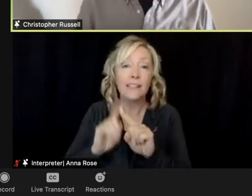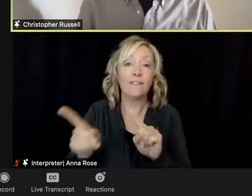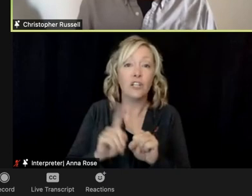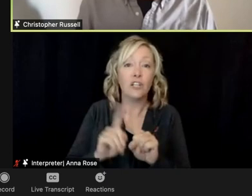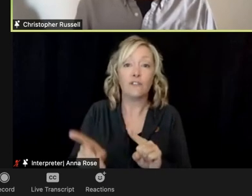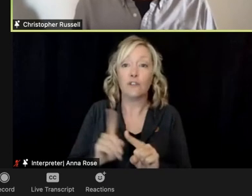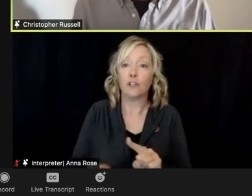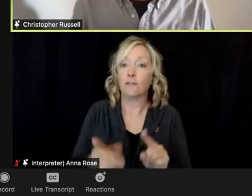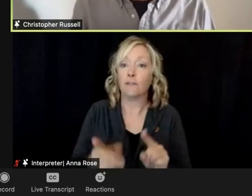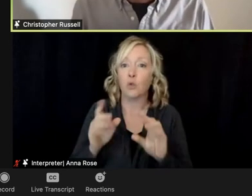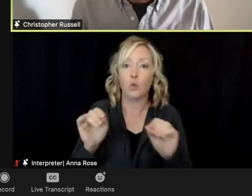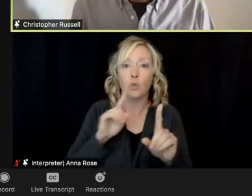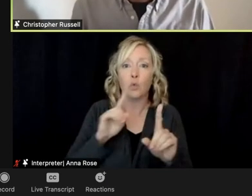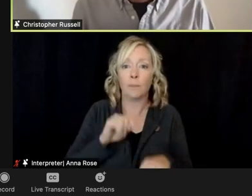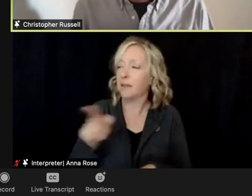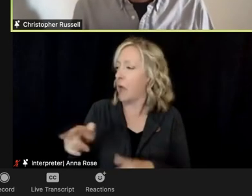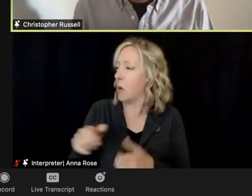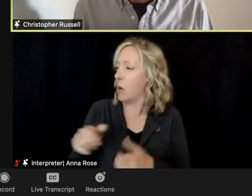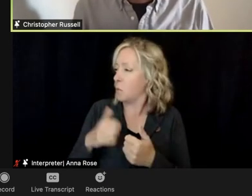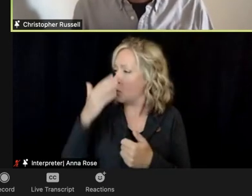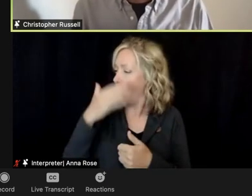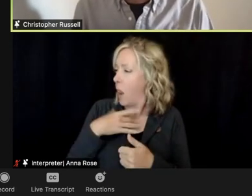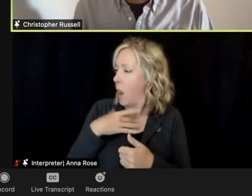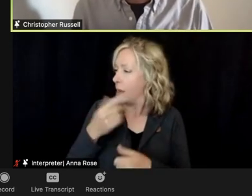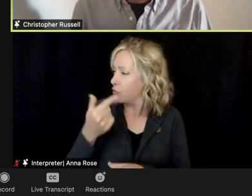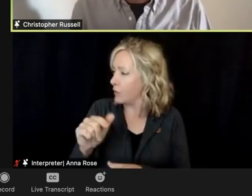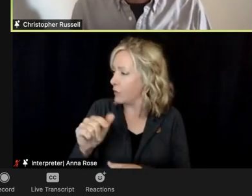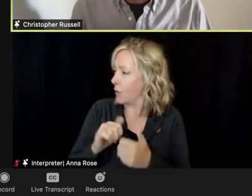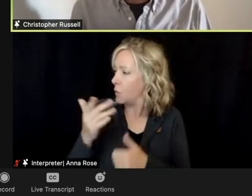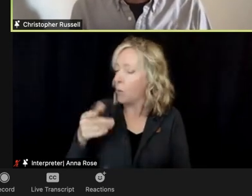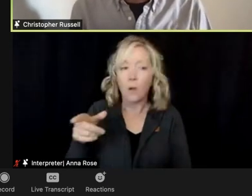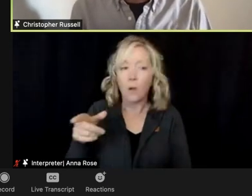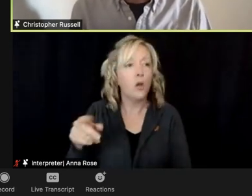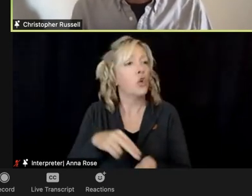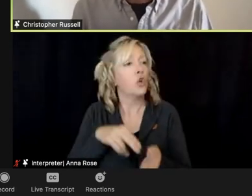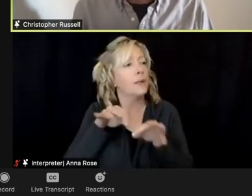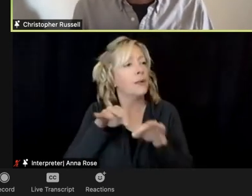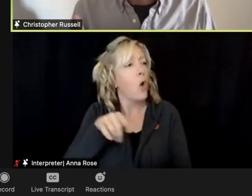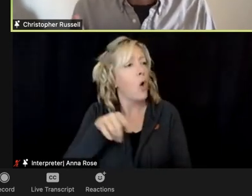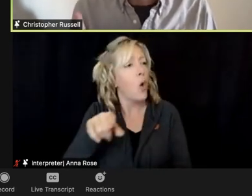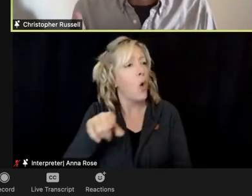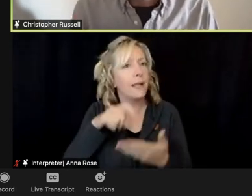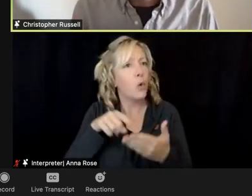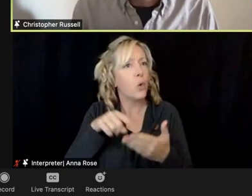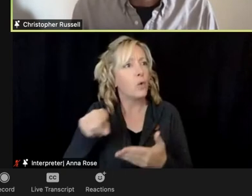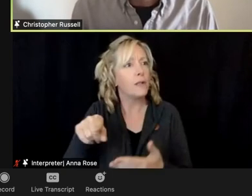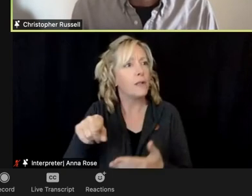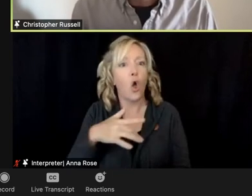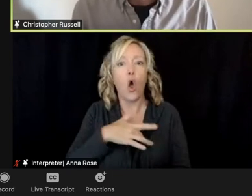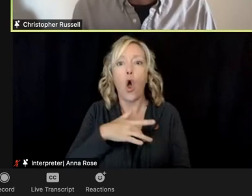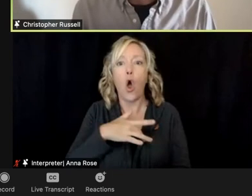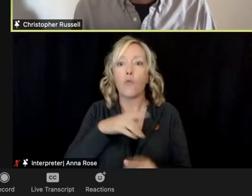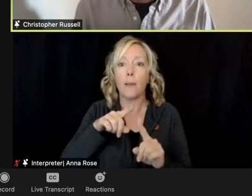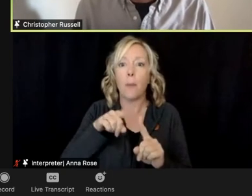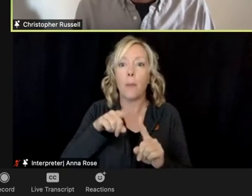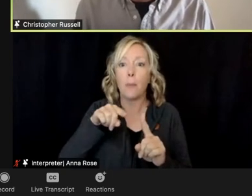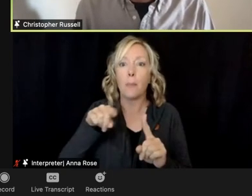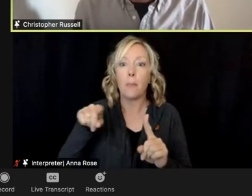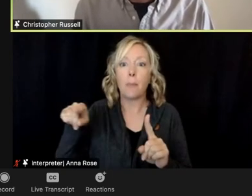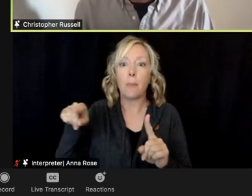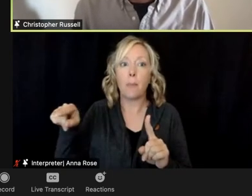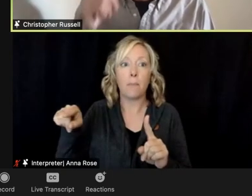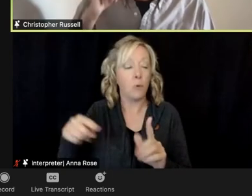why specifically the green glow stick? And she said, "Oh, because I noticed that his heart rate went up every time you showed